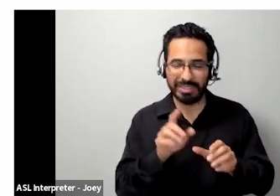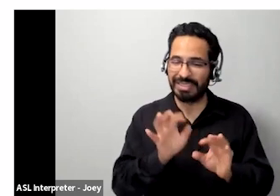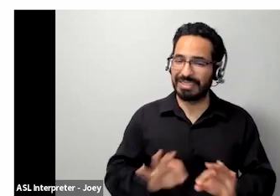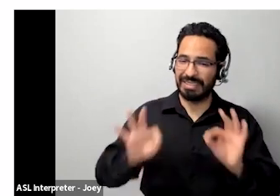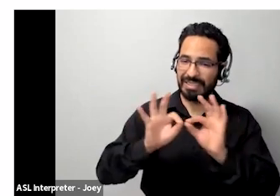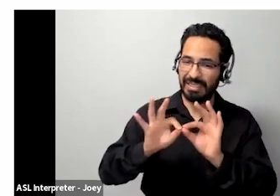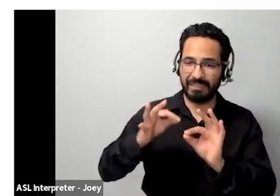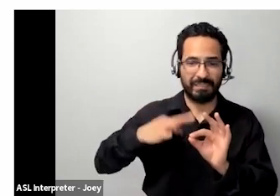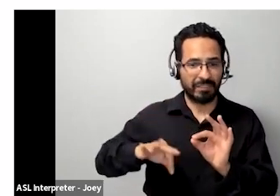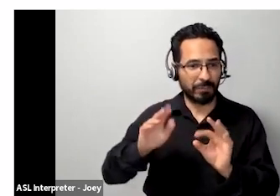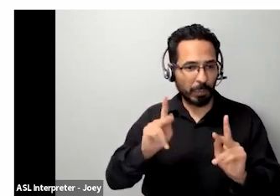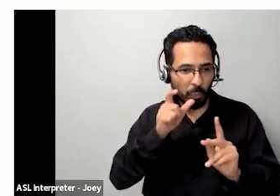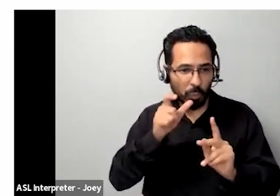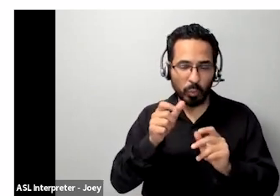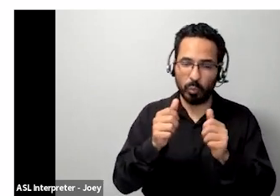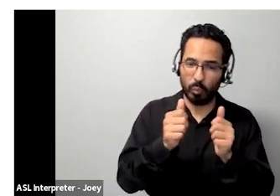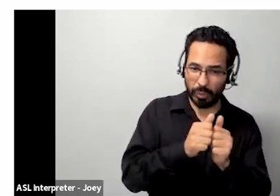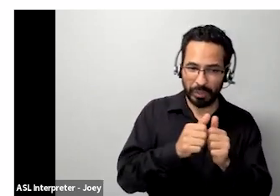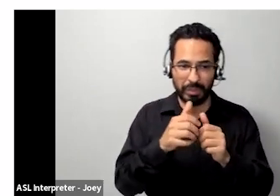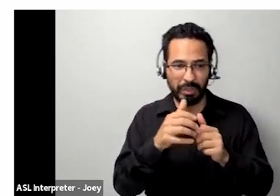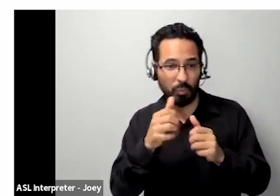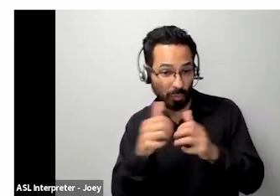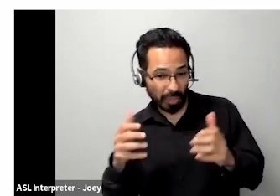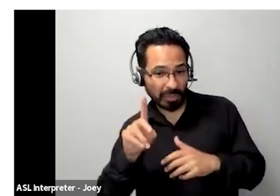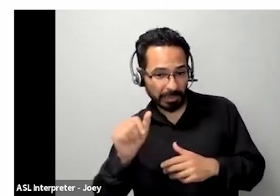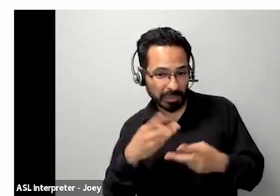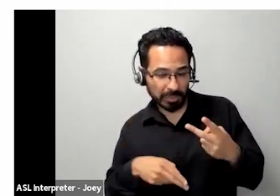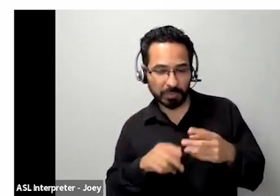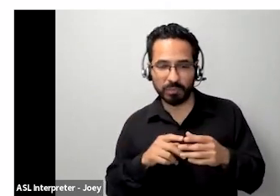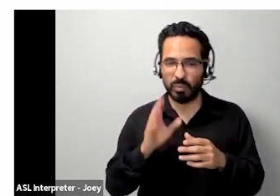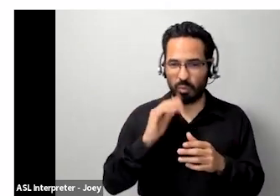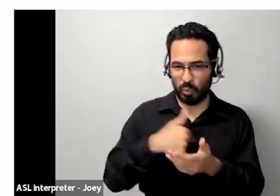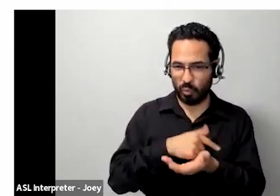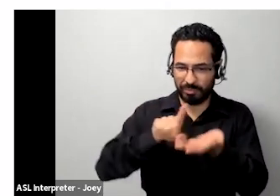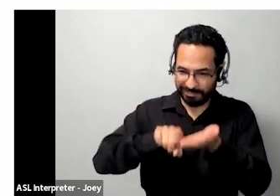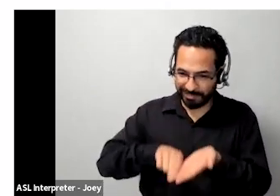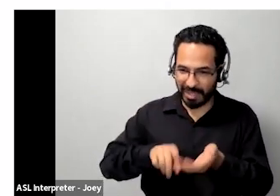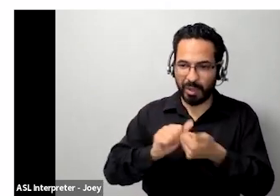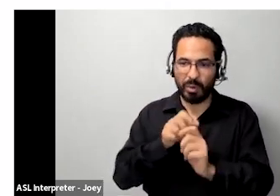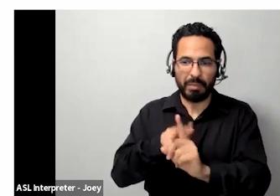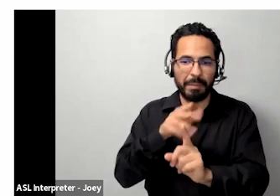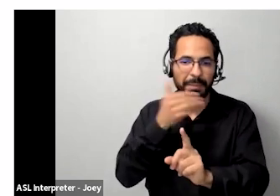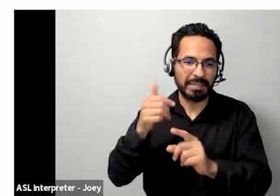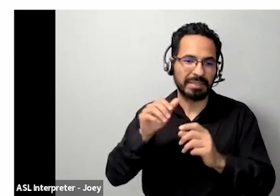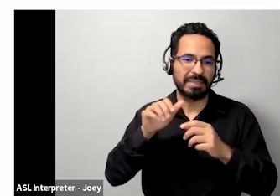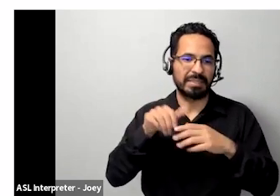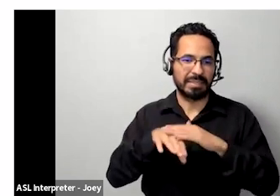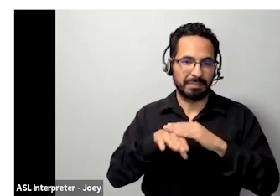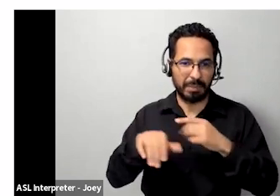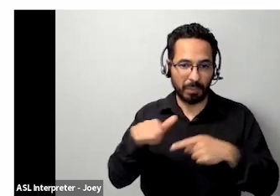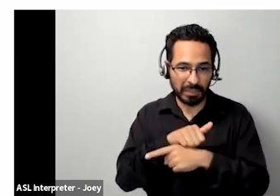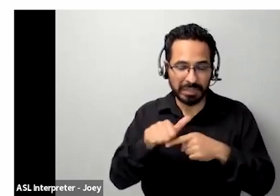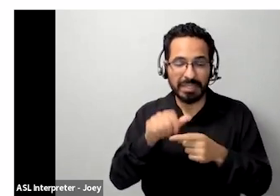job seekers with and without disabilities. So we'll explore how to apply best accessibility practices,